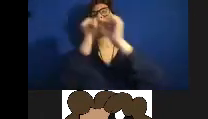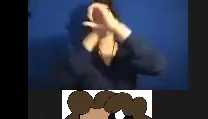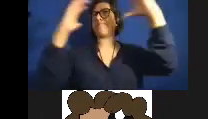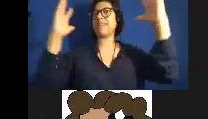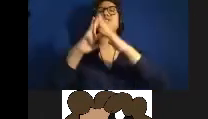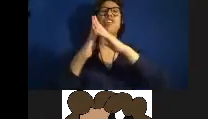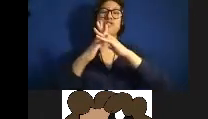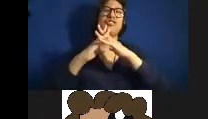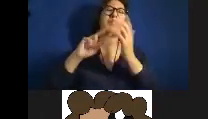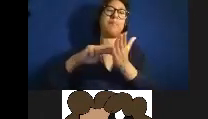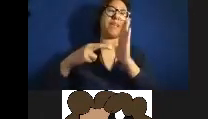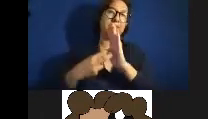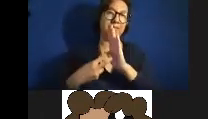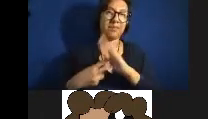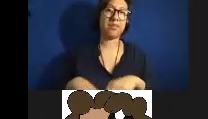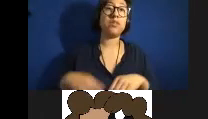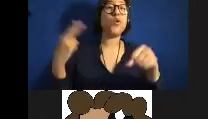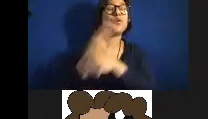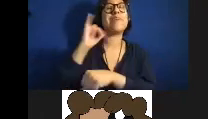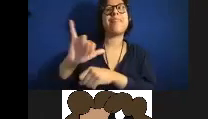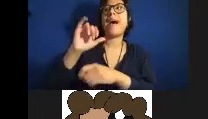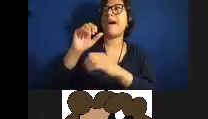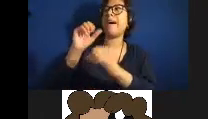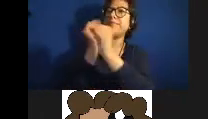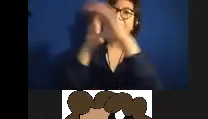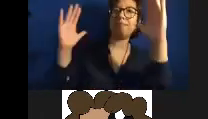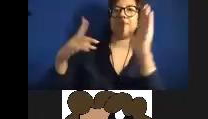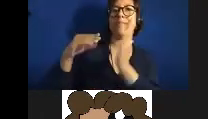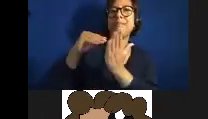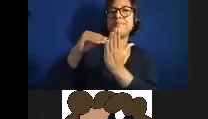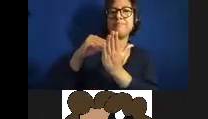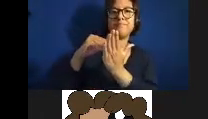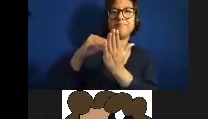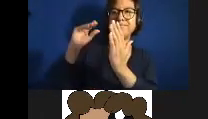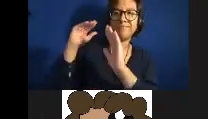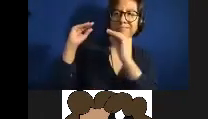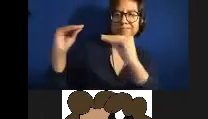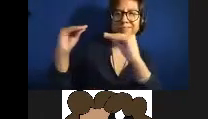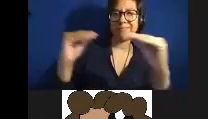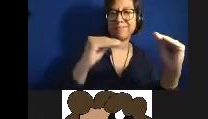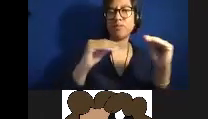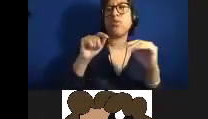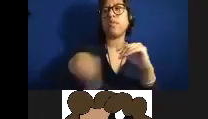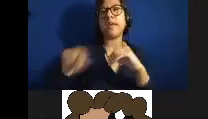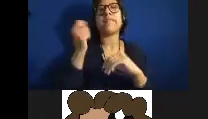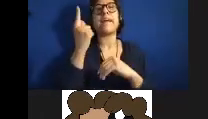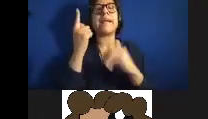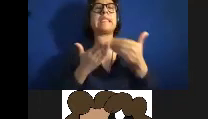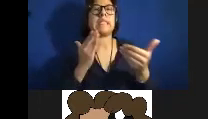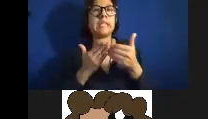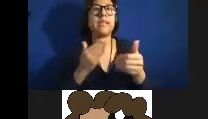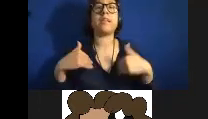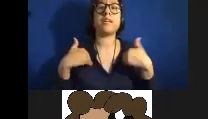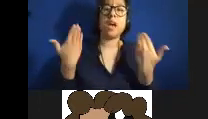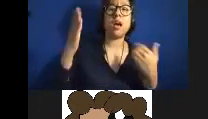So definitely using lessons like that, I think, to really draw that stuff out, so that way, you know, young brothers can